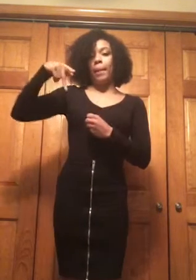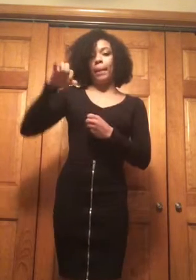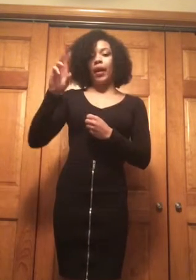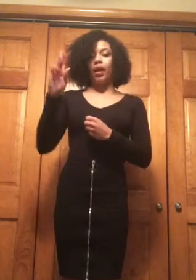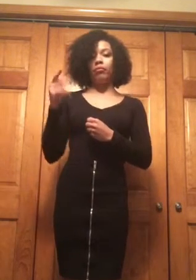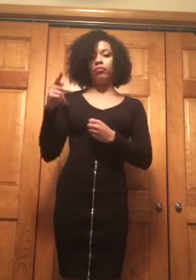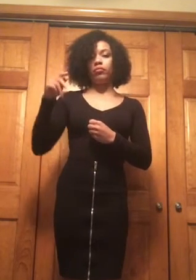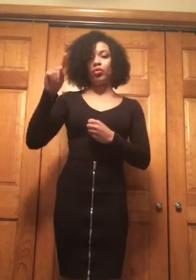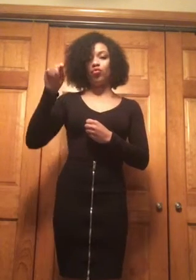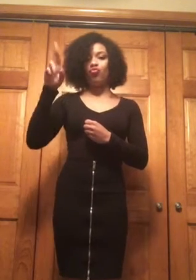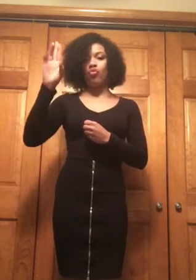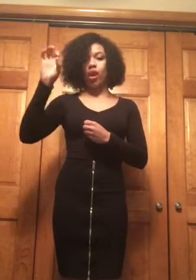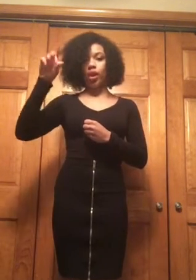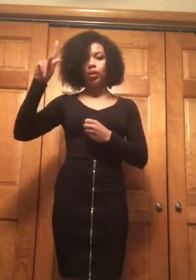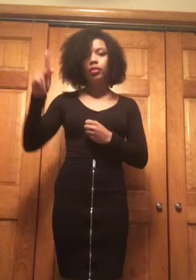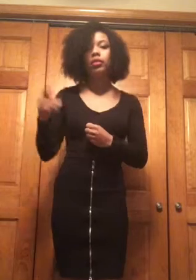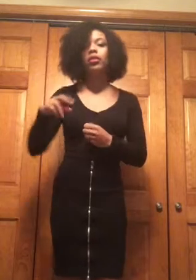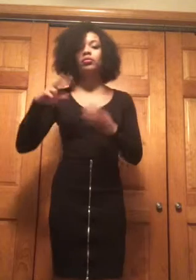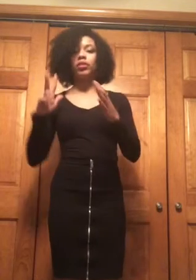screeching halt.